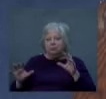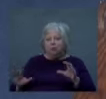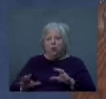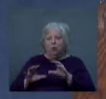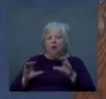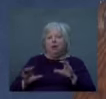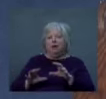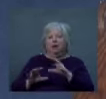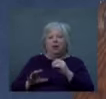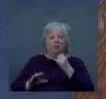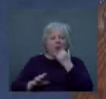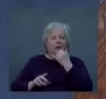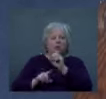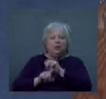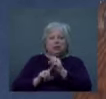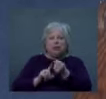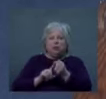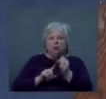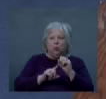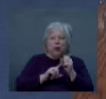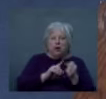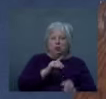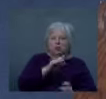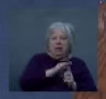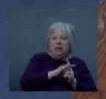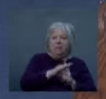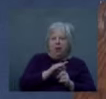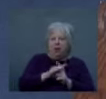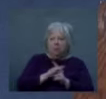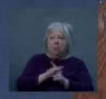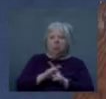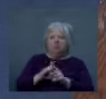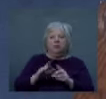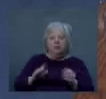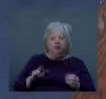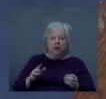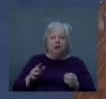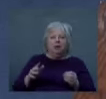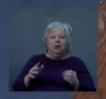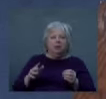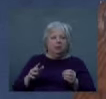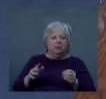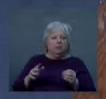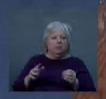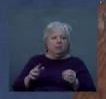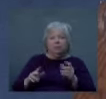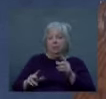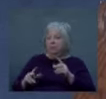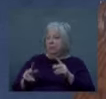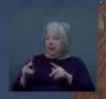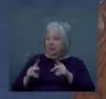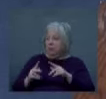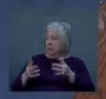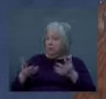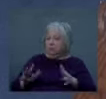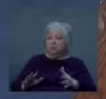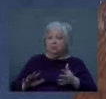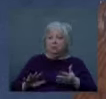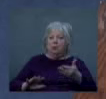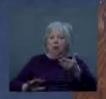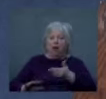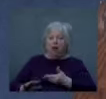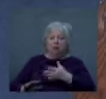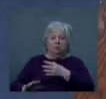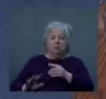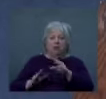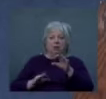and these wrongful situations come up, and those that have been hired and elected to address